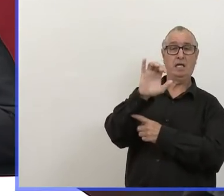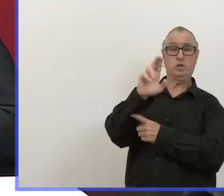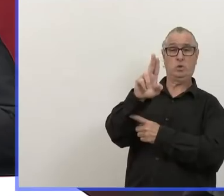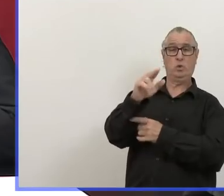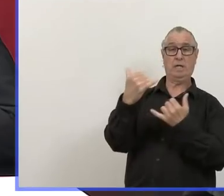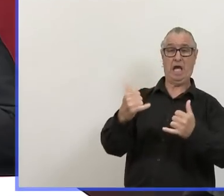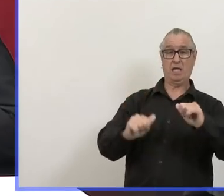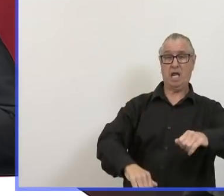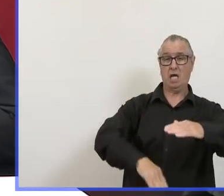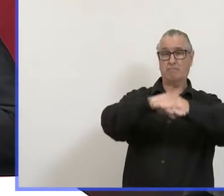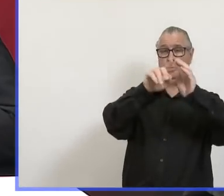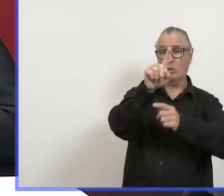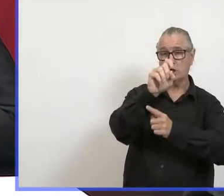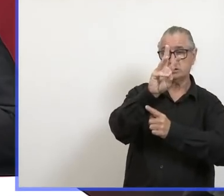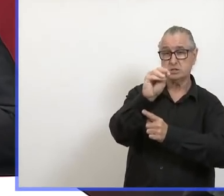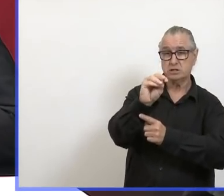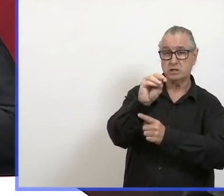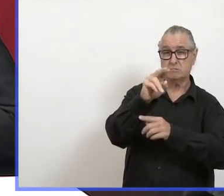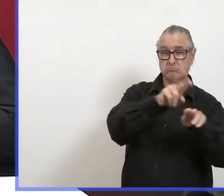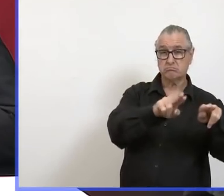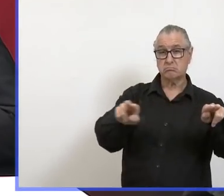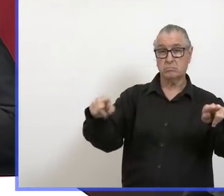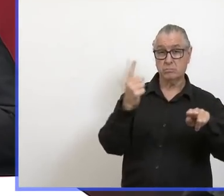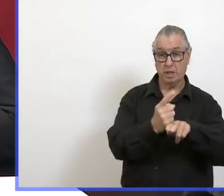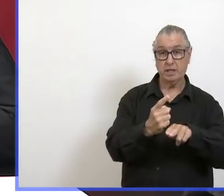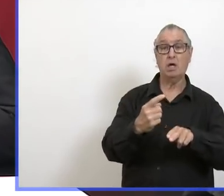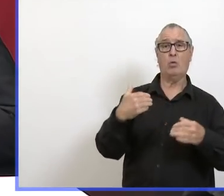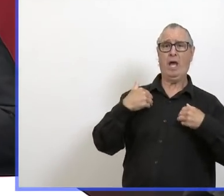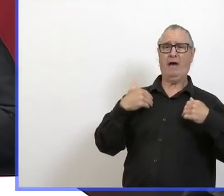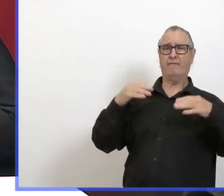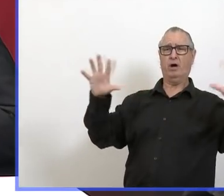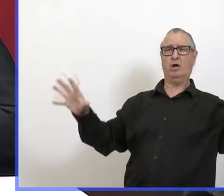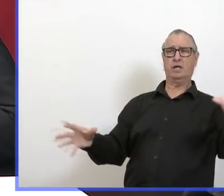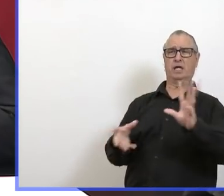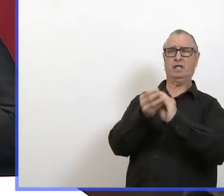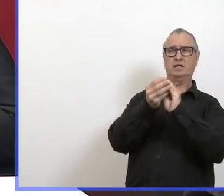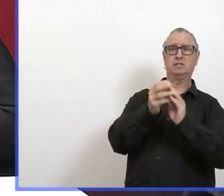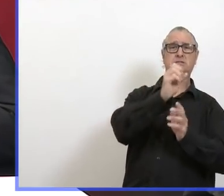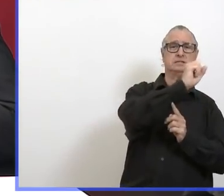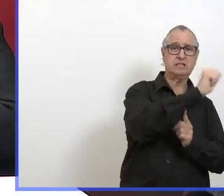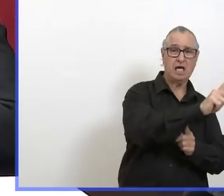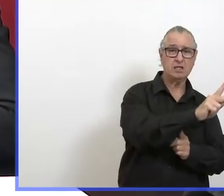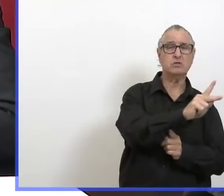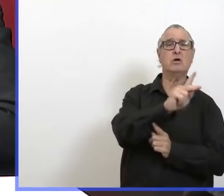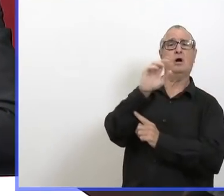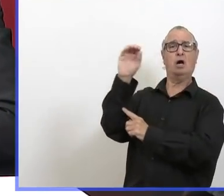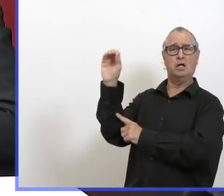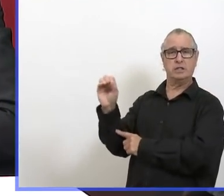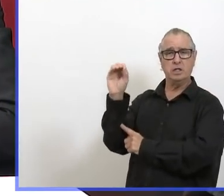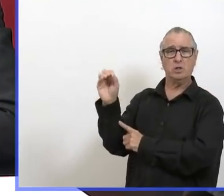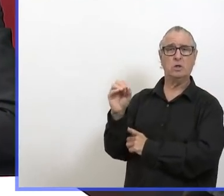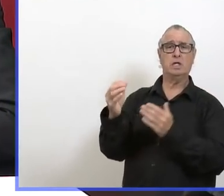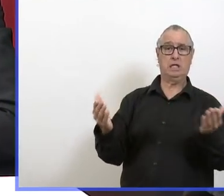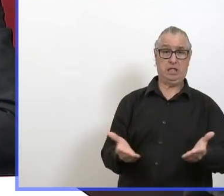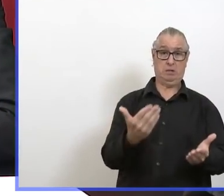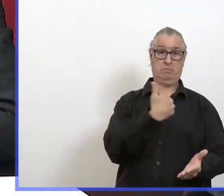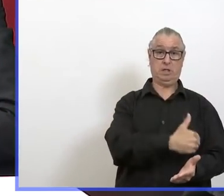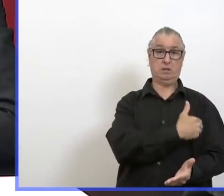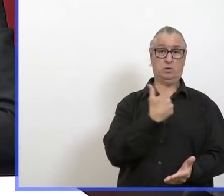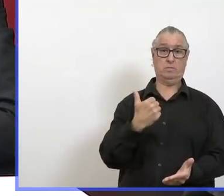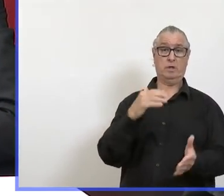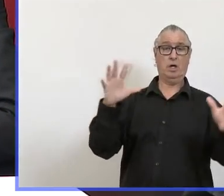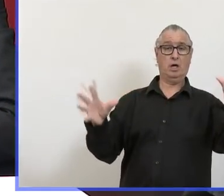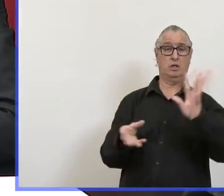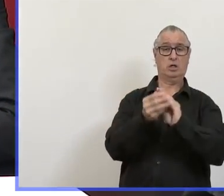in Ontario and Saskatchewan. Yesterday was actually 166. So that those